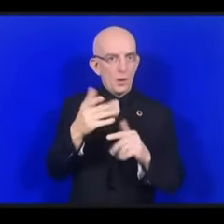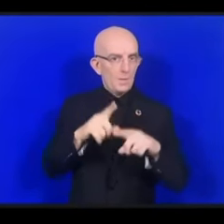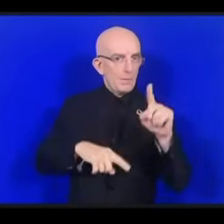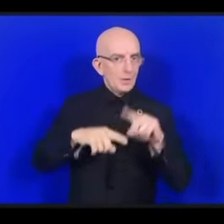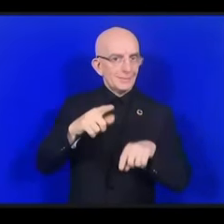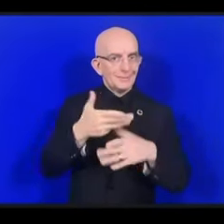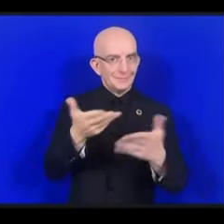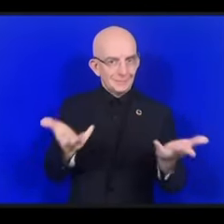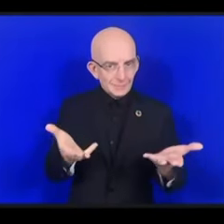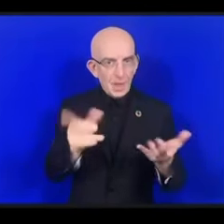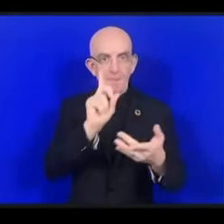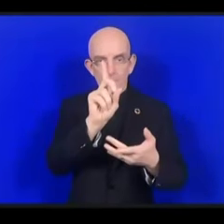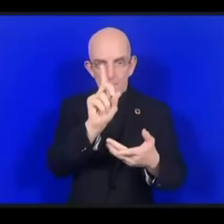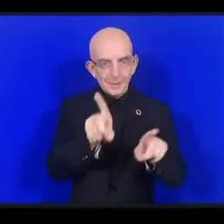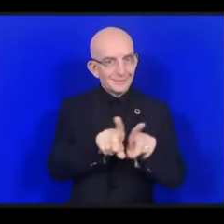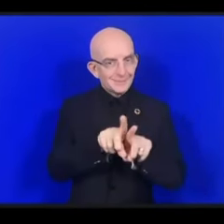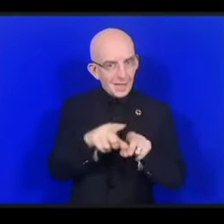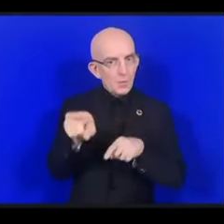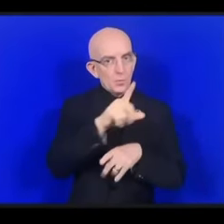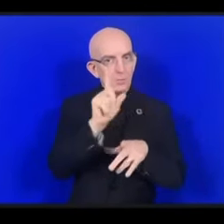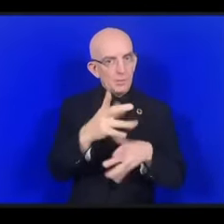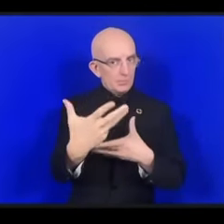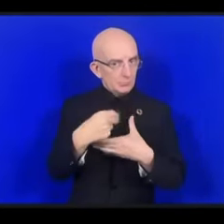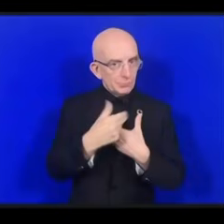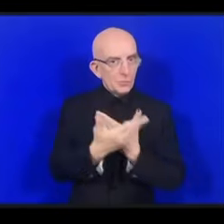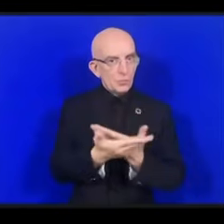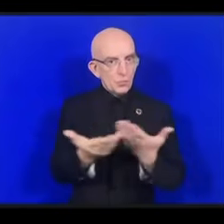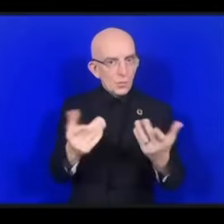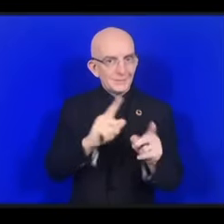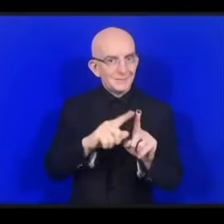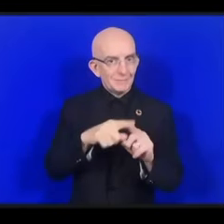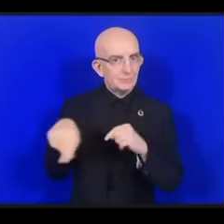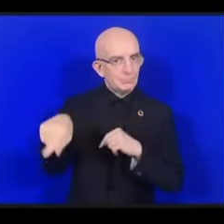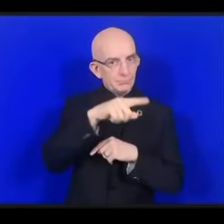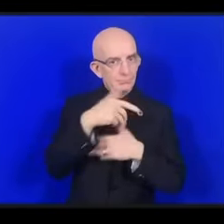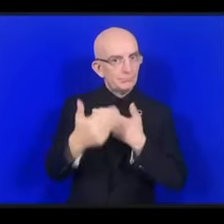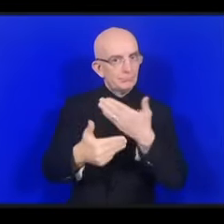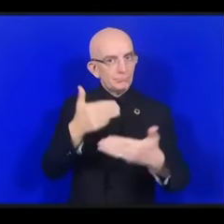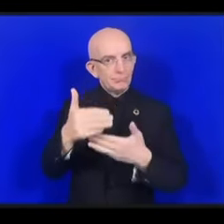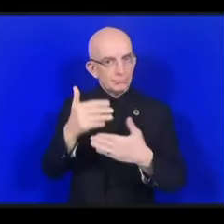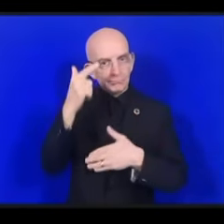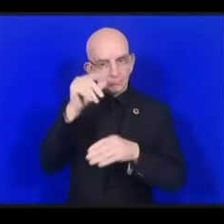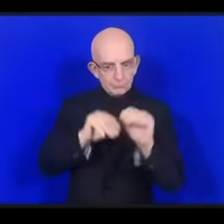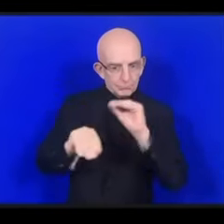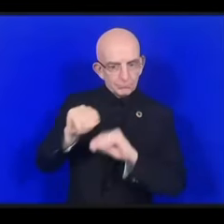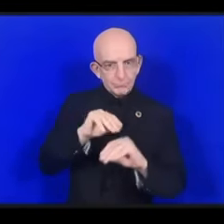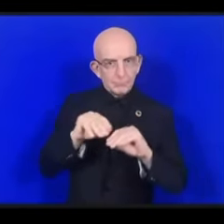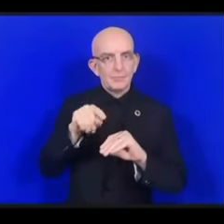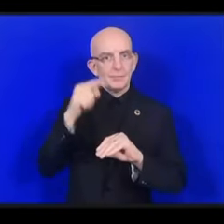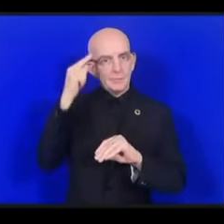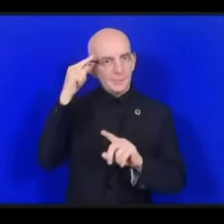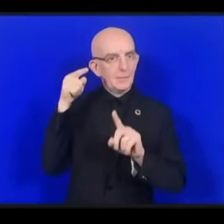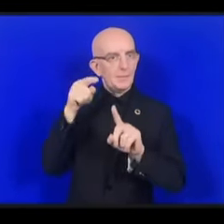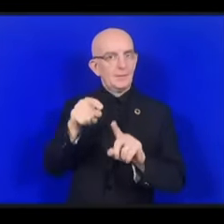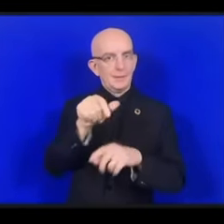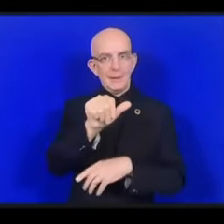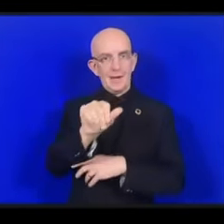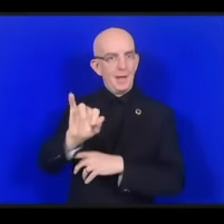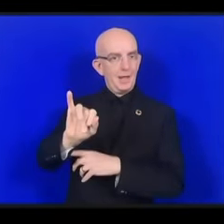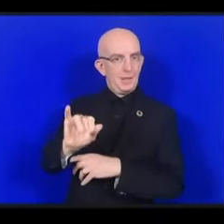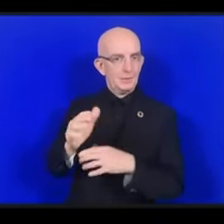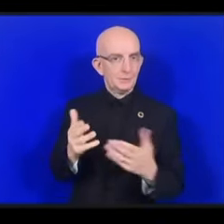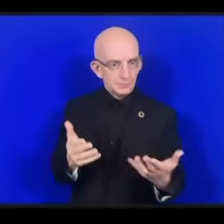opinion that artificial intelligence is not an existential threat that mankind is